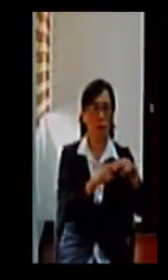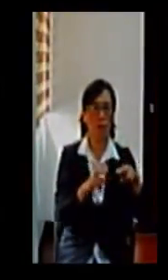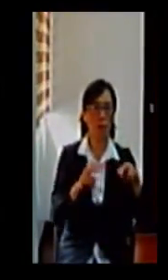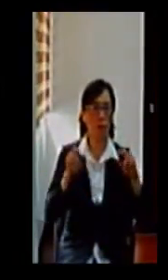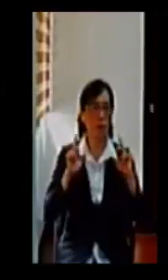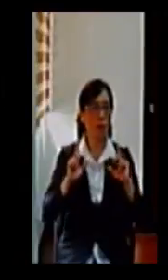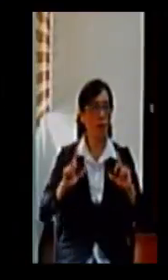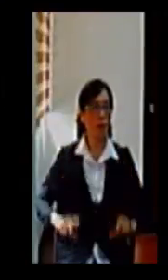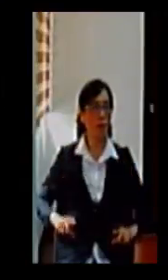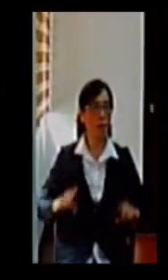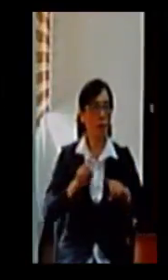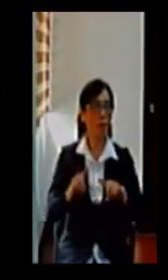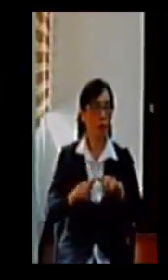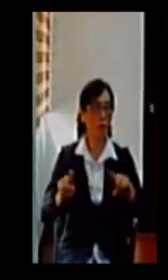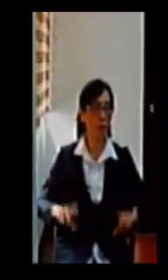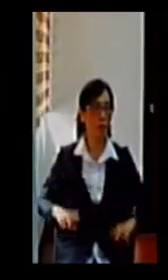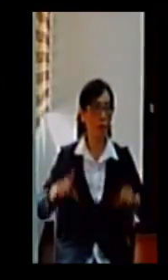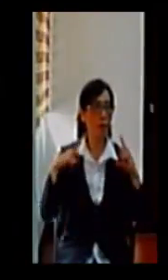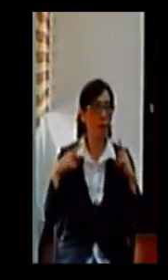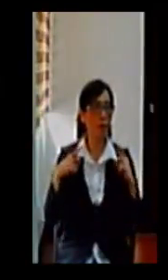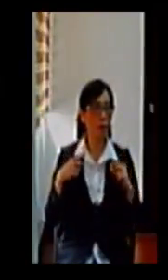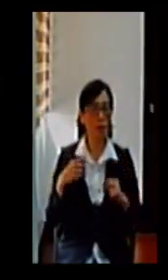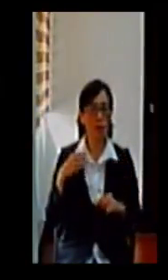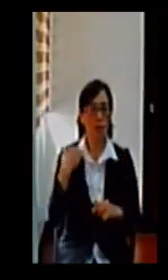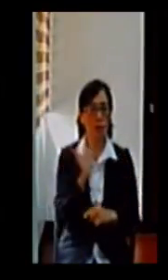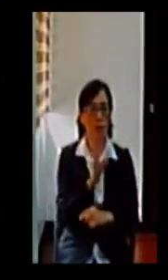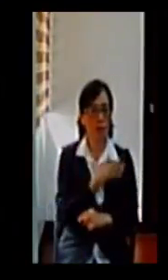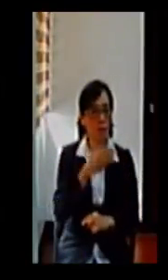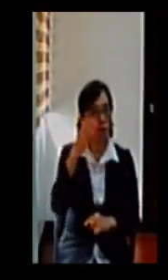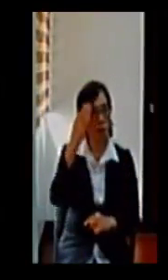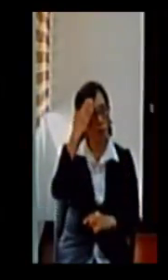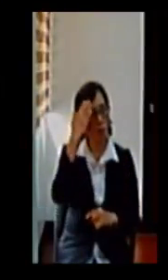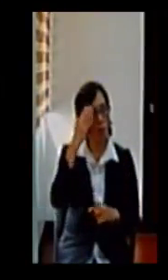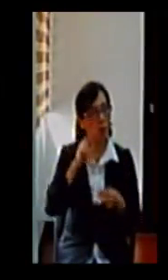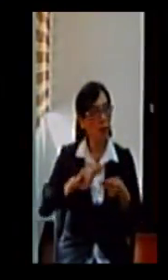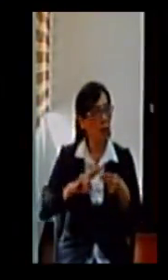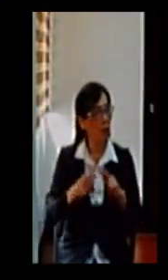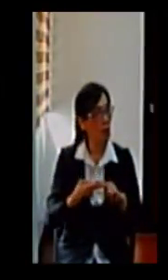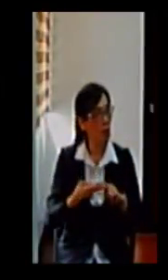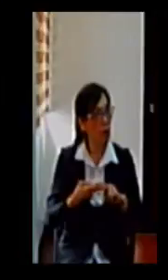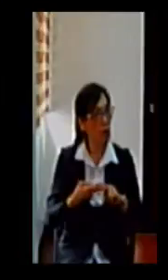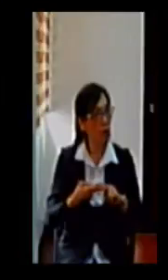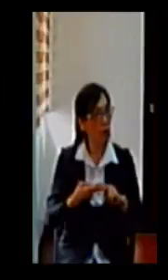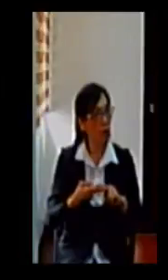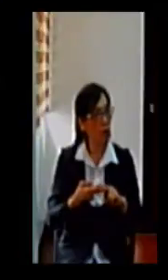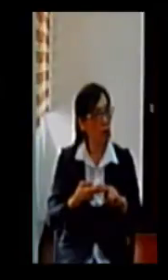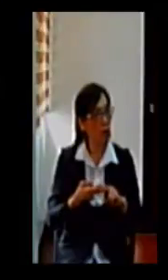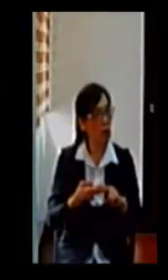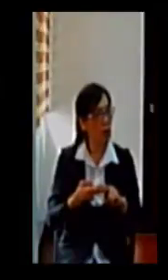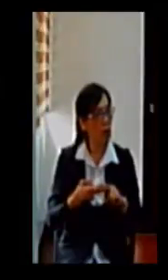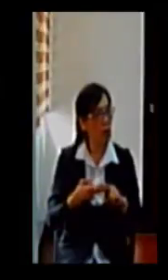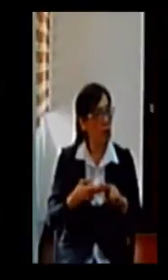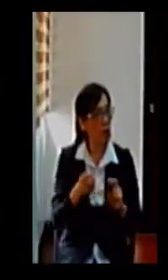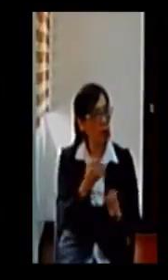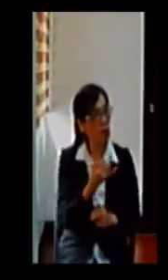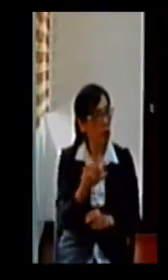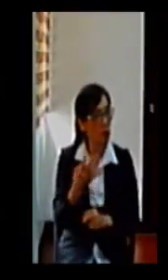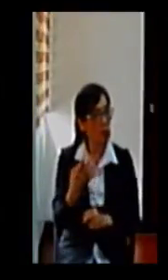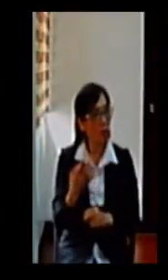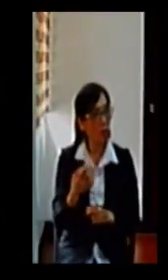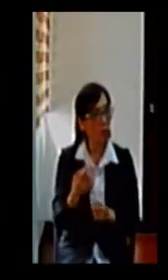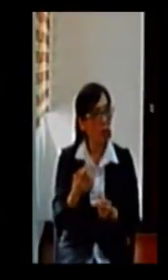loss. I'd like to know if we are able to put numbers to it. We can quantify at what speed or rate is,